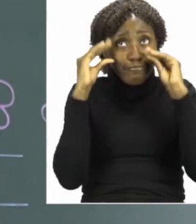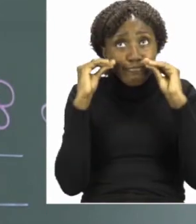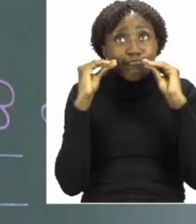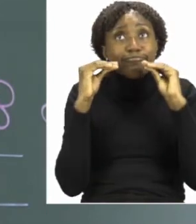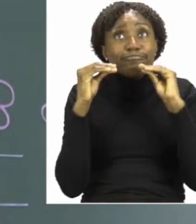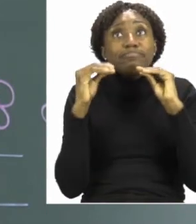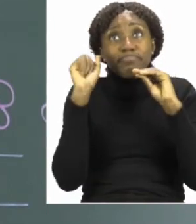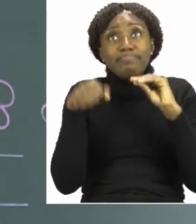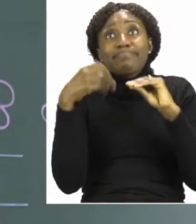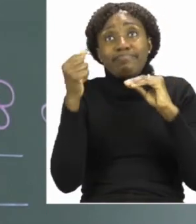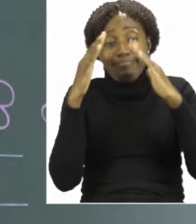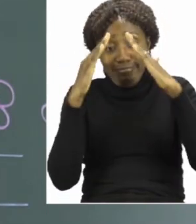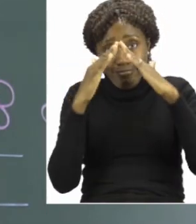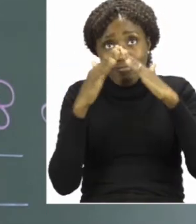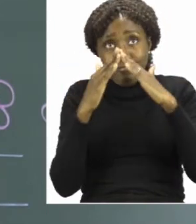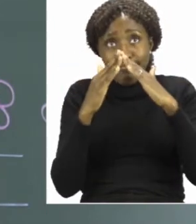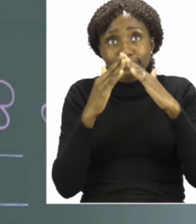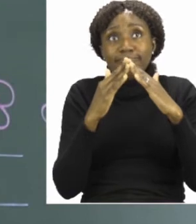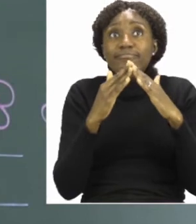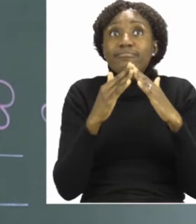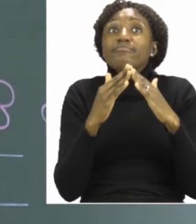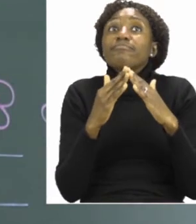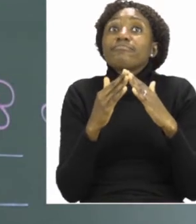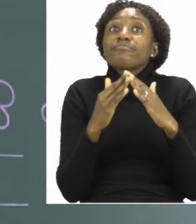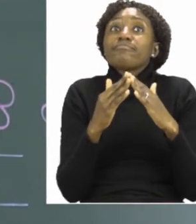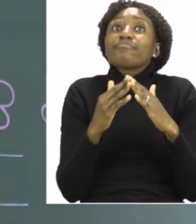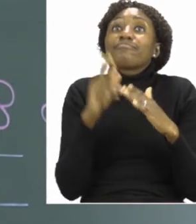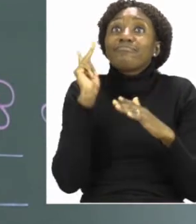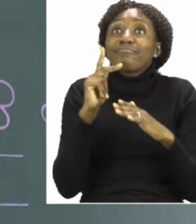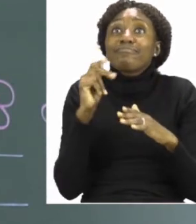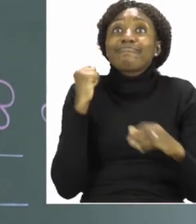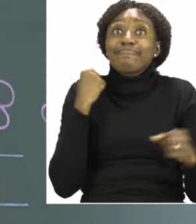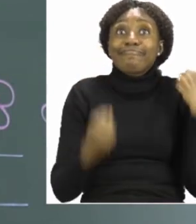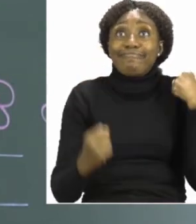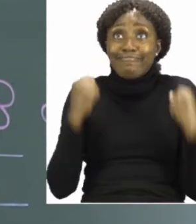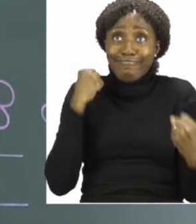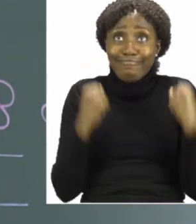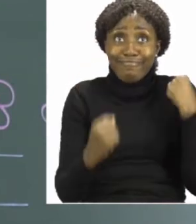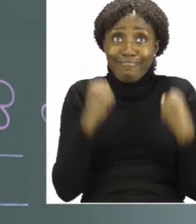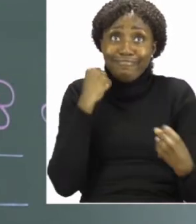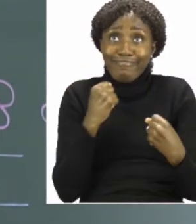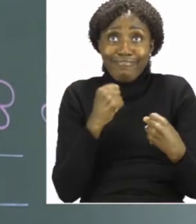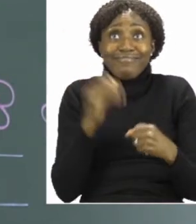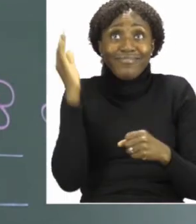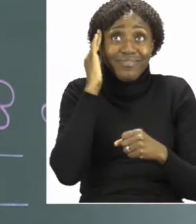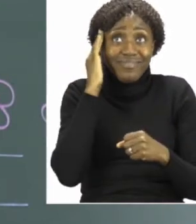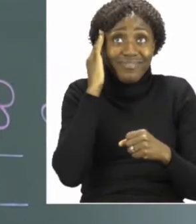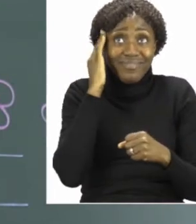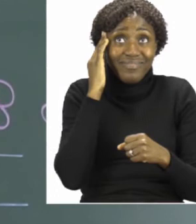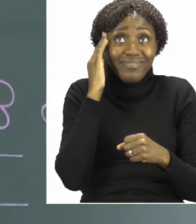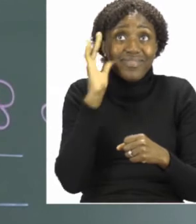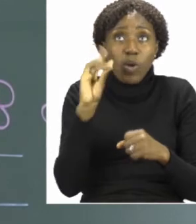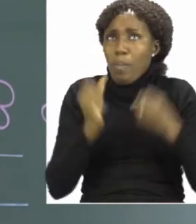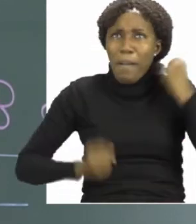and safe, and also that they are exercising because dogs like to run around. So